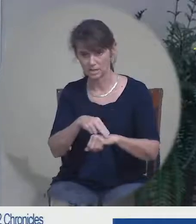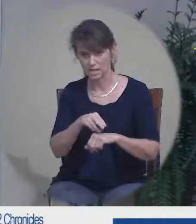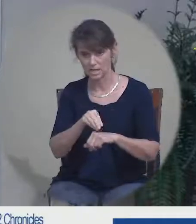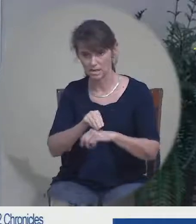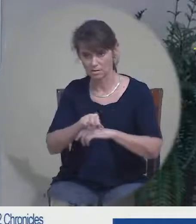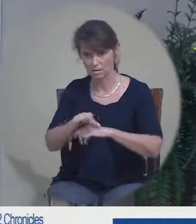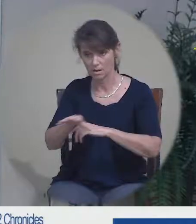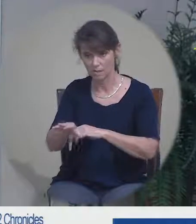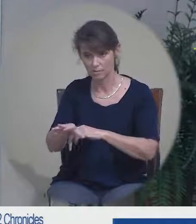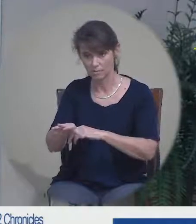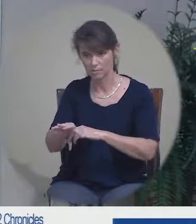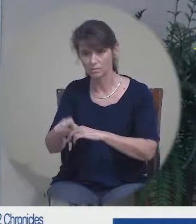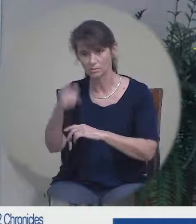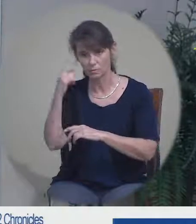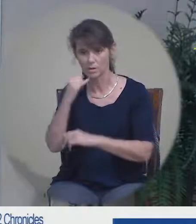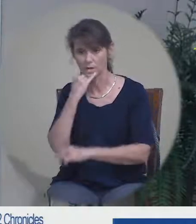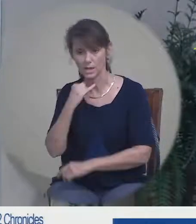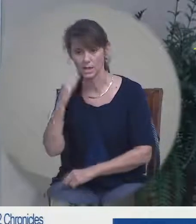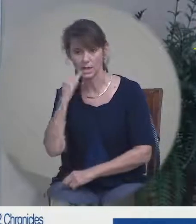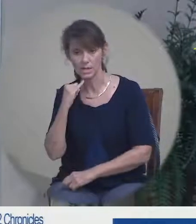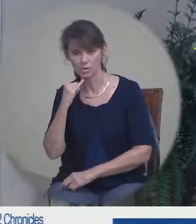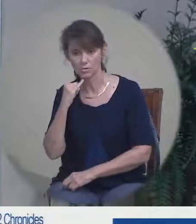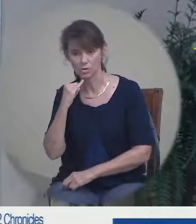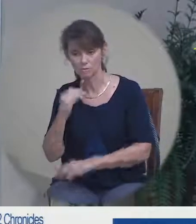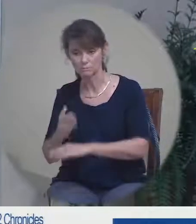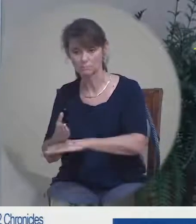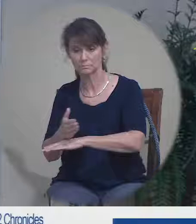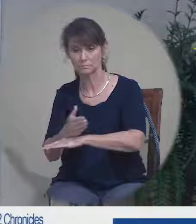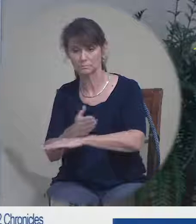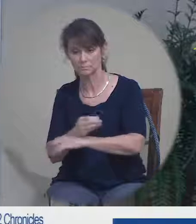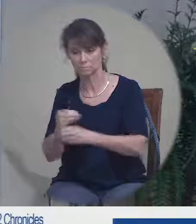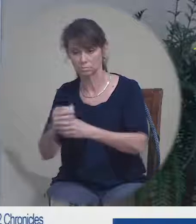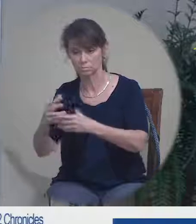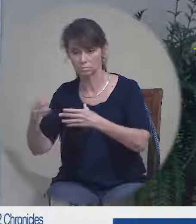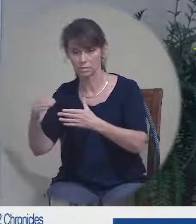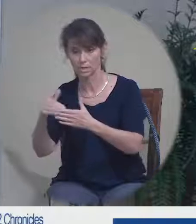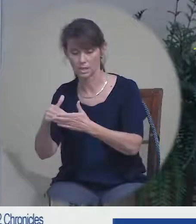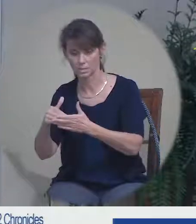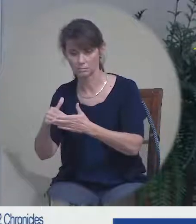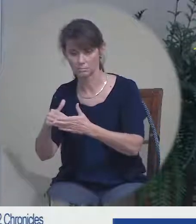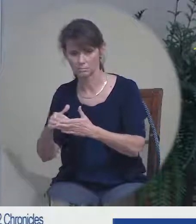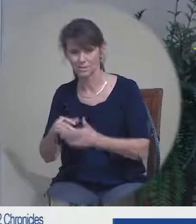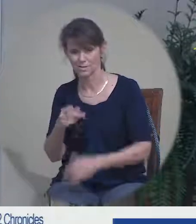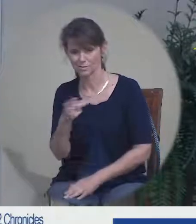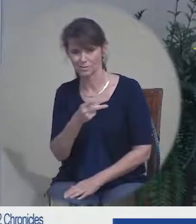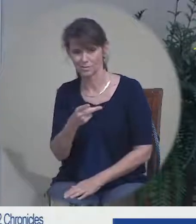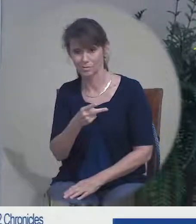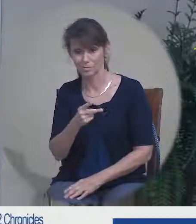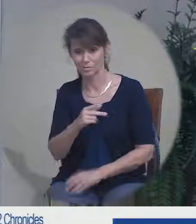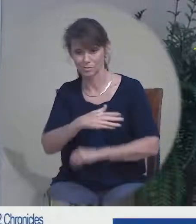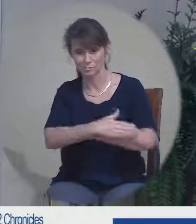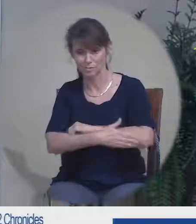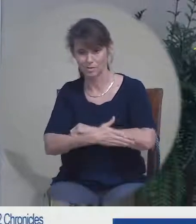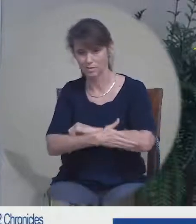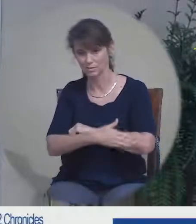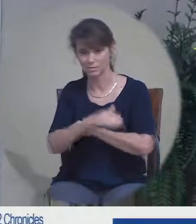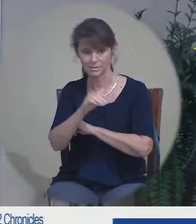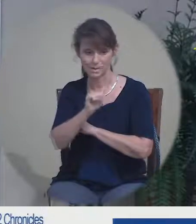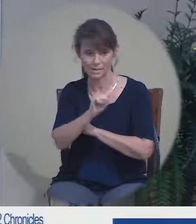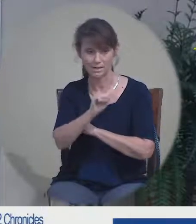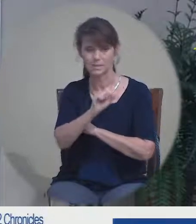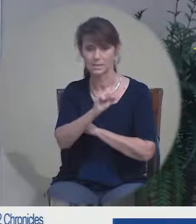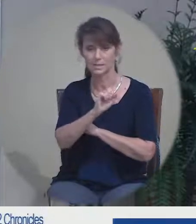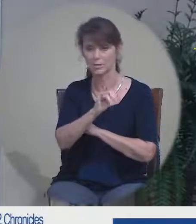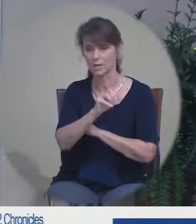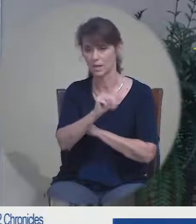kind of recoup some of their losses. But I just want you to see how they wax and wane kind of influence the nation. Some important